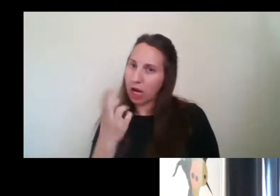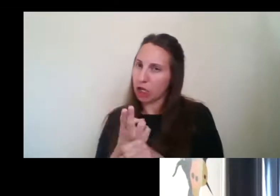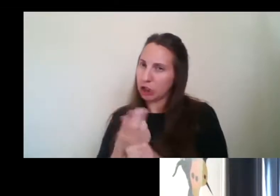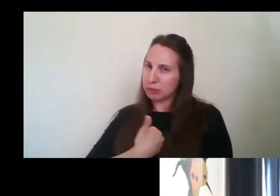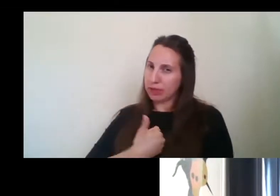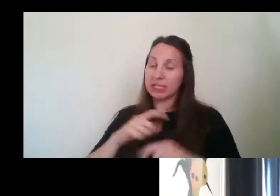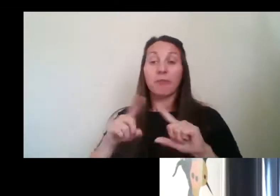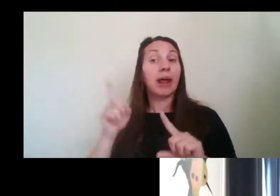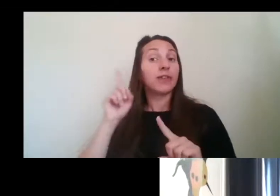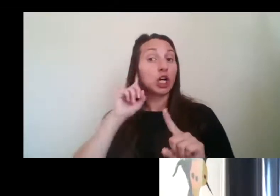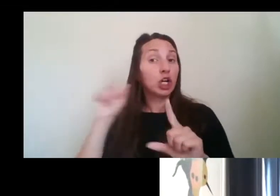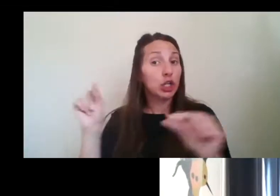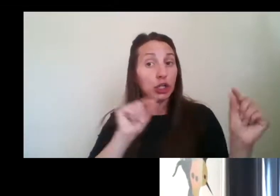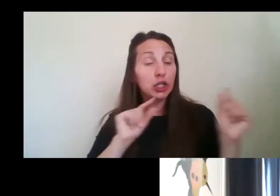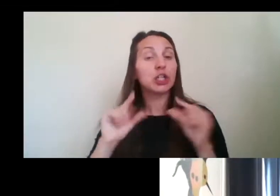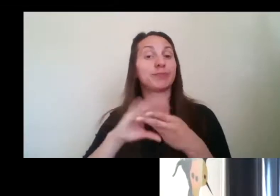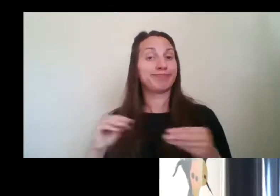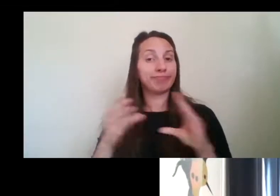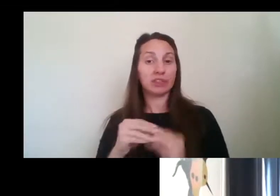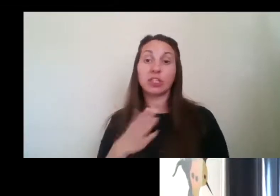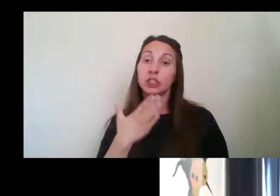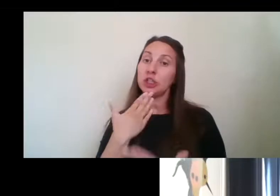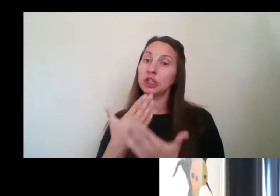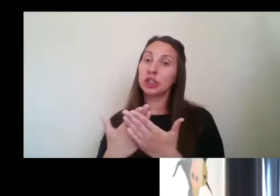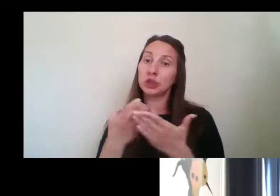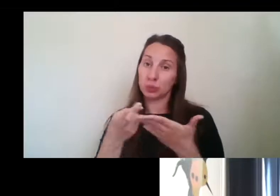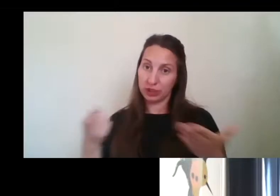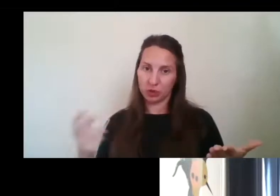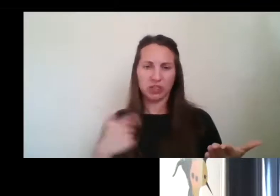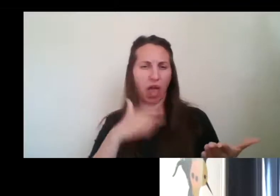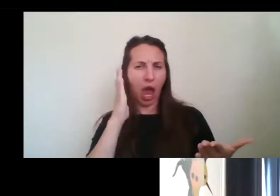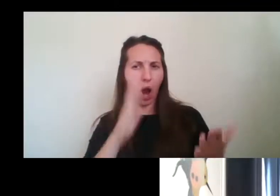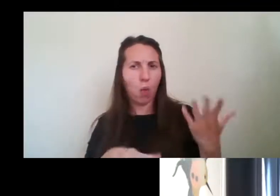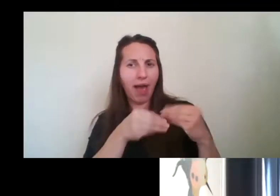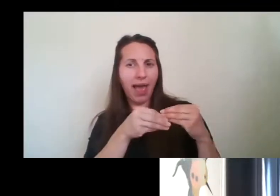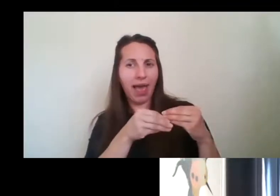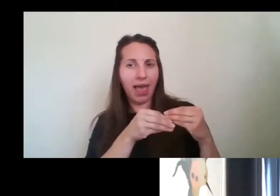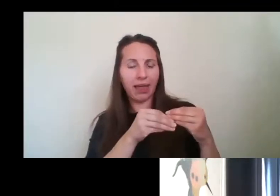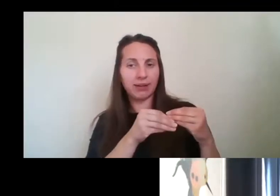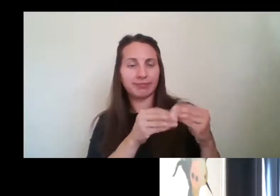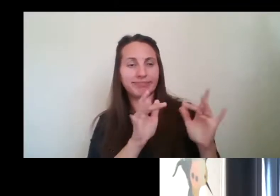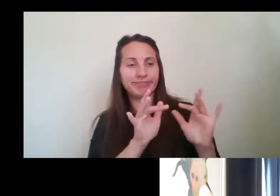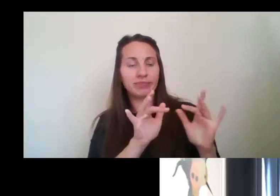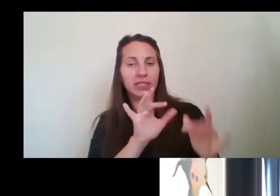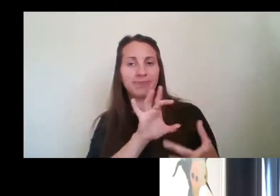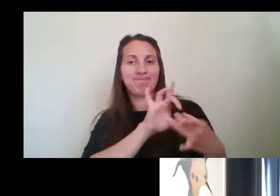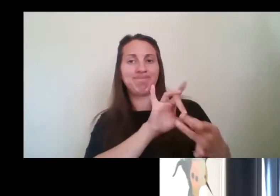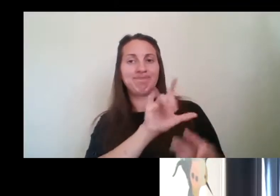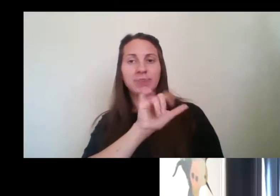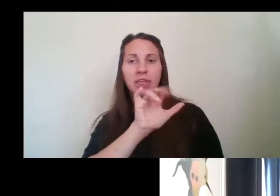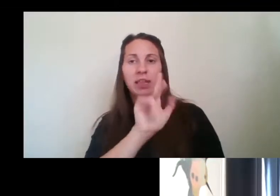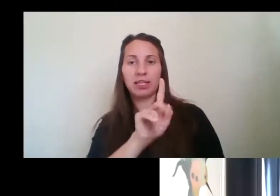that it's a great resource. So that's, again, I can put the link in the chat, disabilityimages.com.